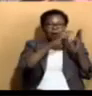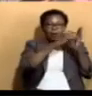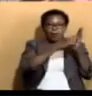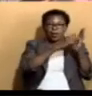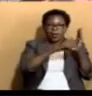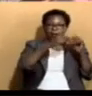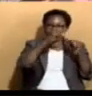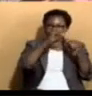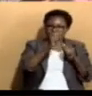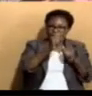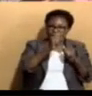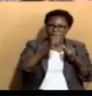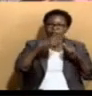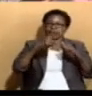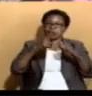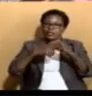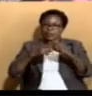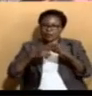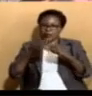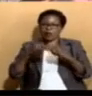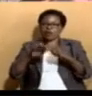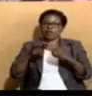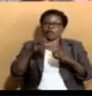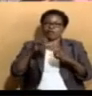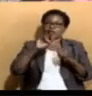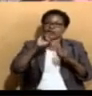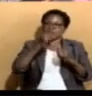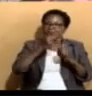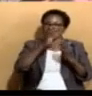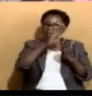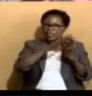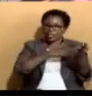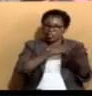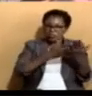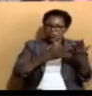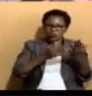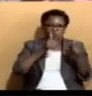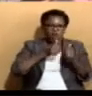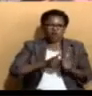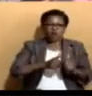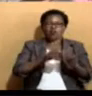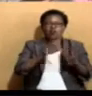paragraph 5 and 7 of the second schedule were unconstitutional.